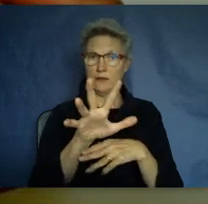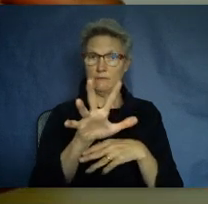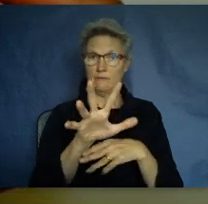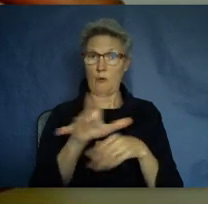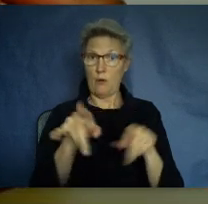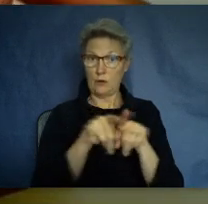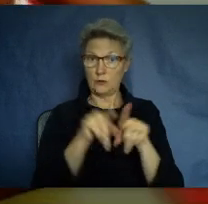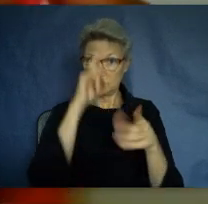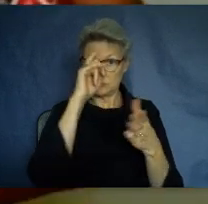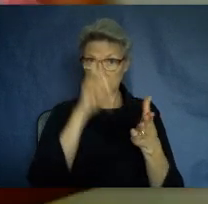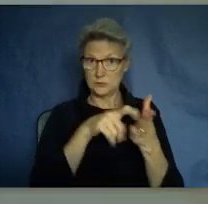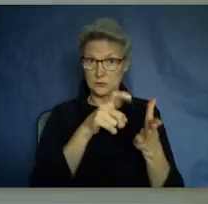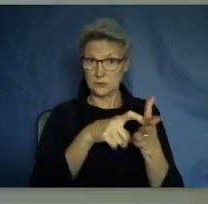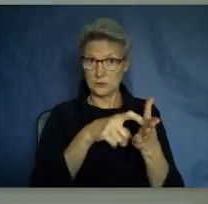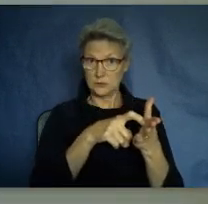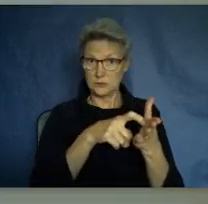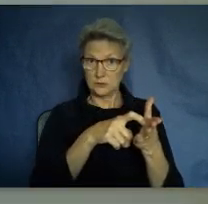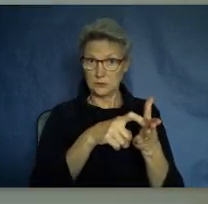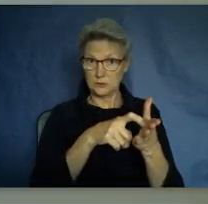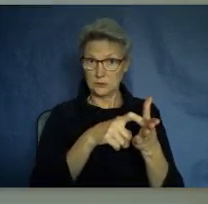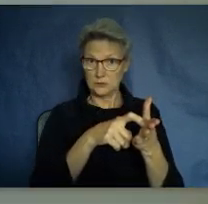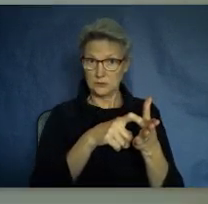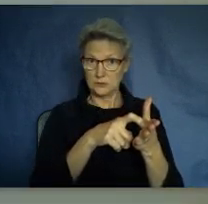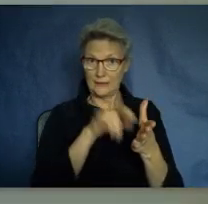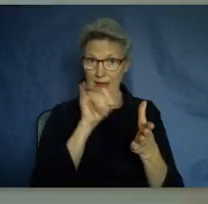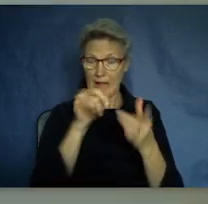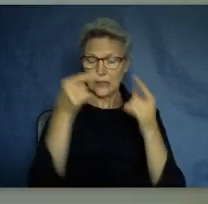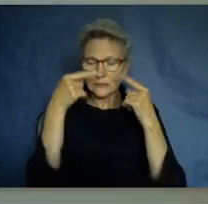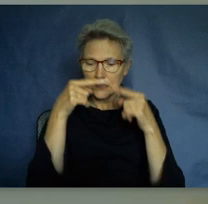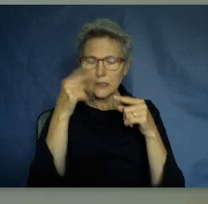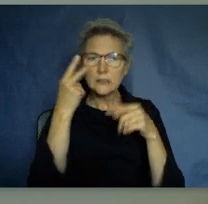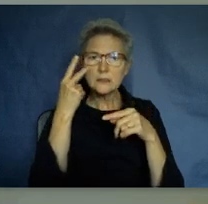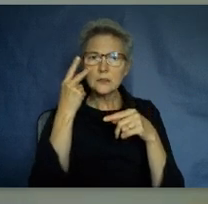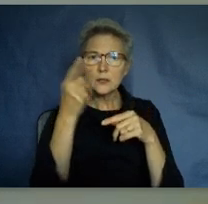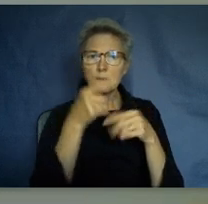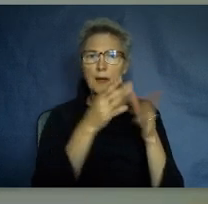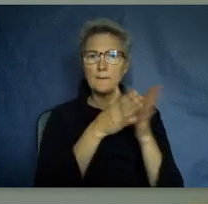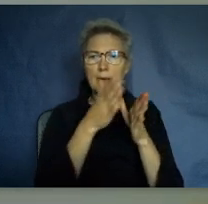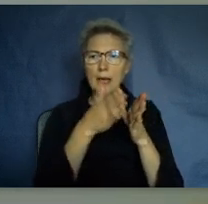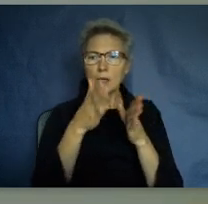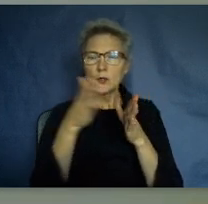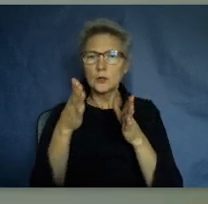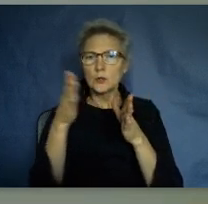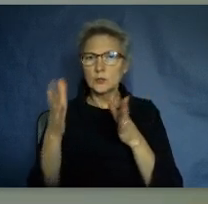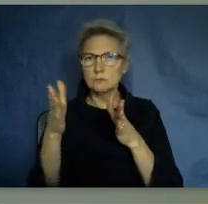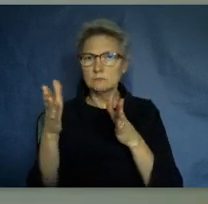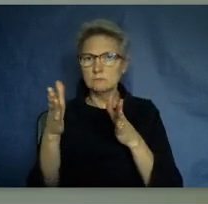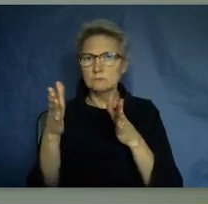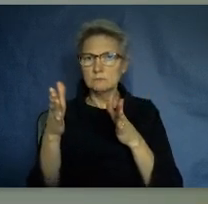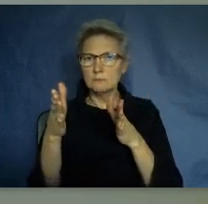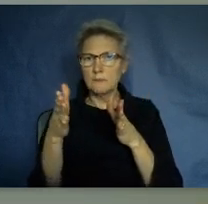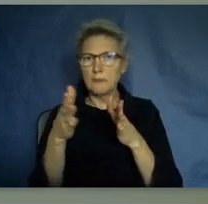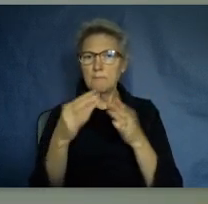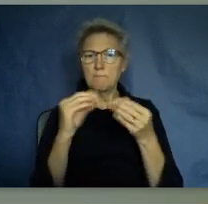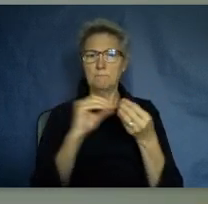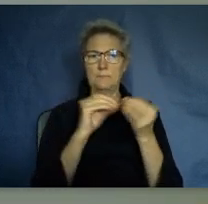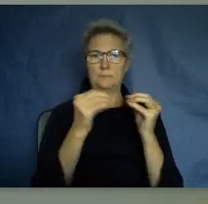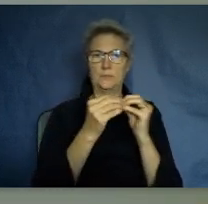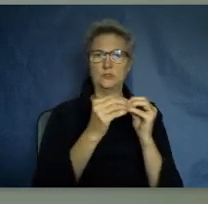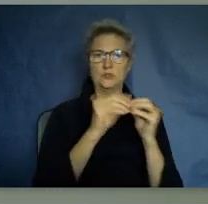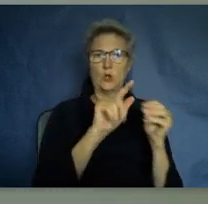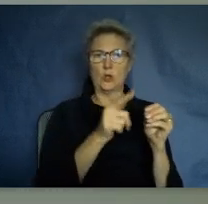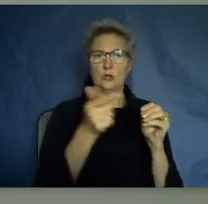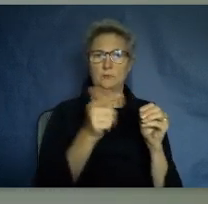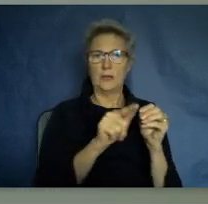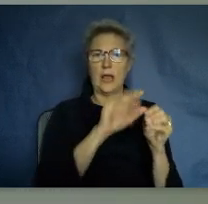also noticing that as I look at my pattern that's developing here, my numbers are alternating